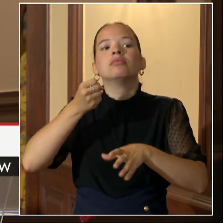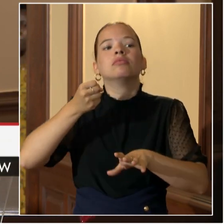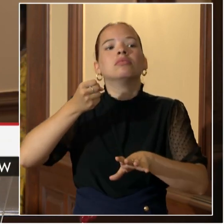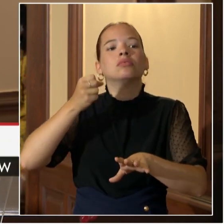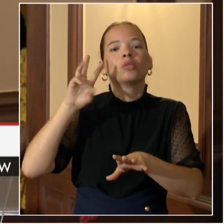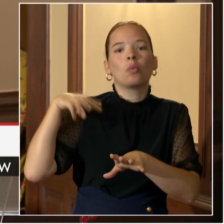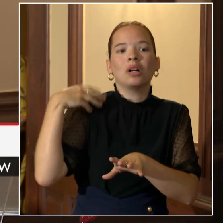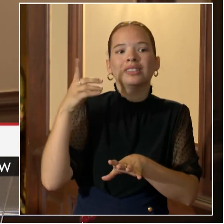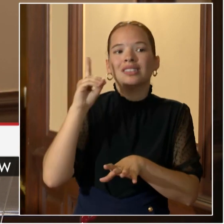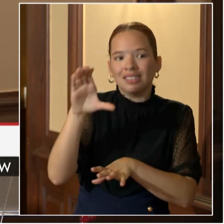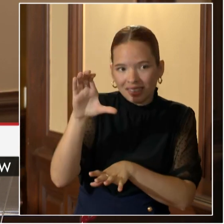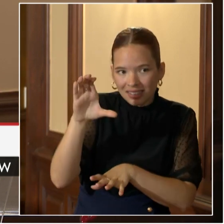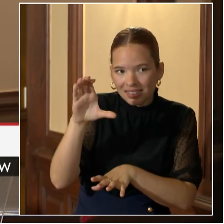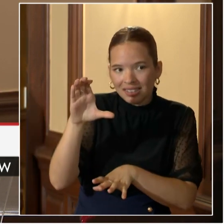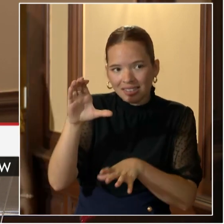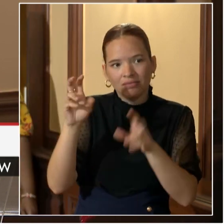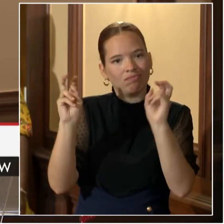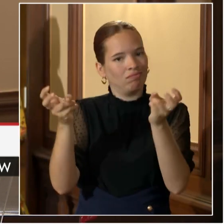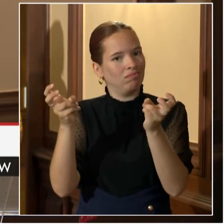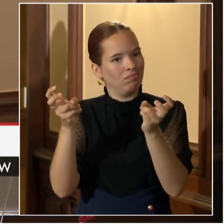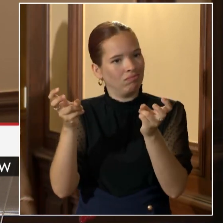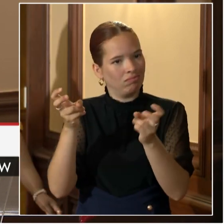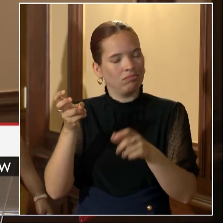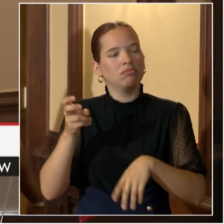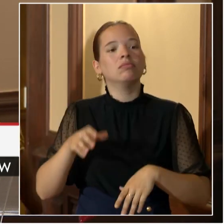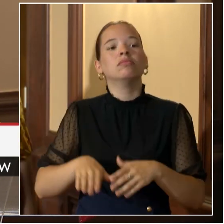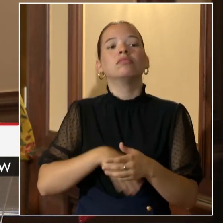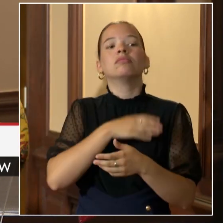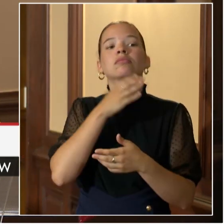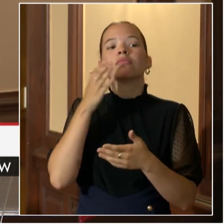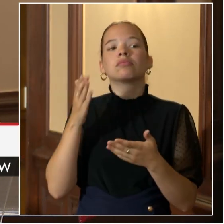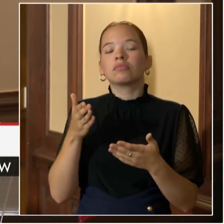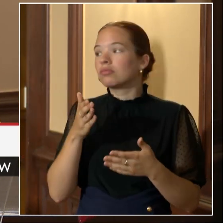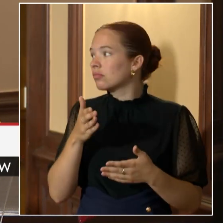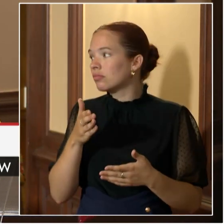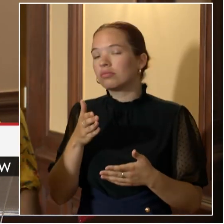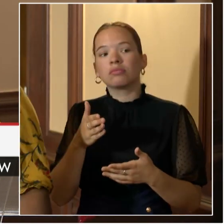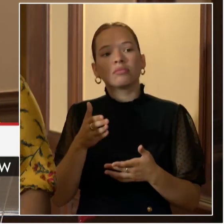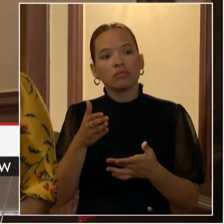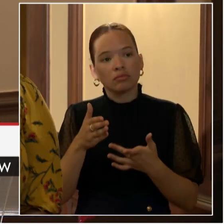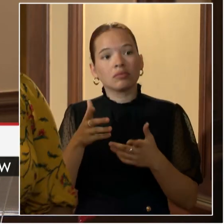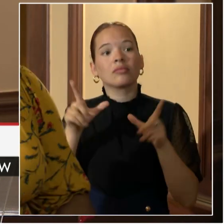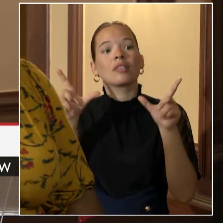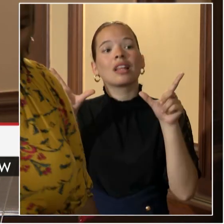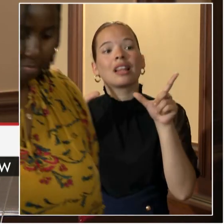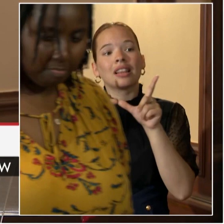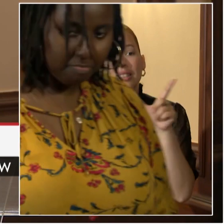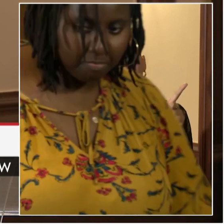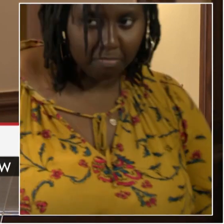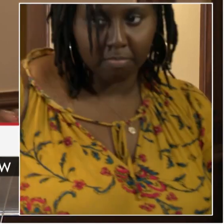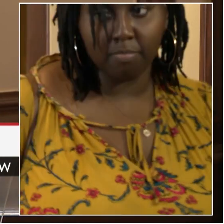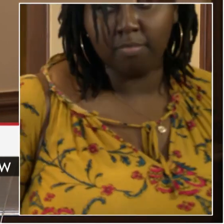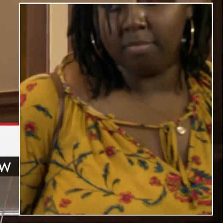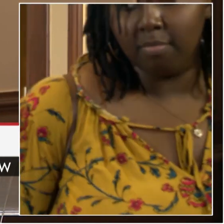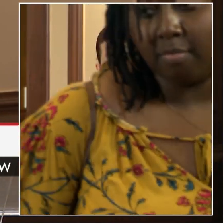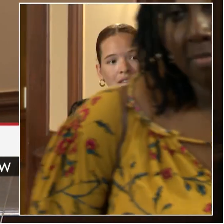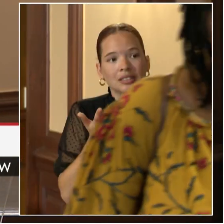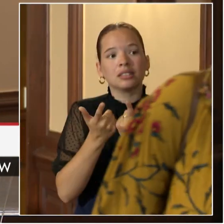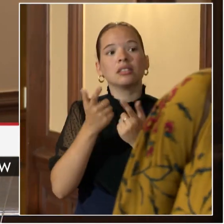$35,000 to the League of Women Voters, the Students for D.C. Statehood, $18,000,